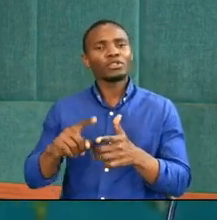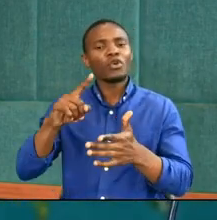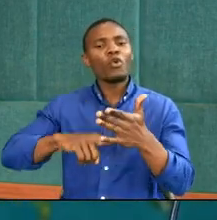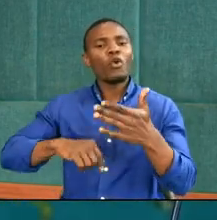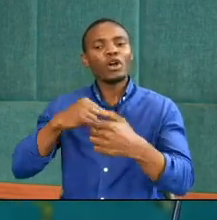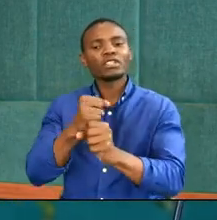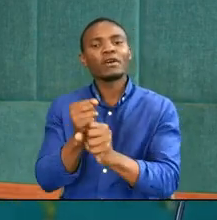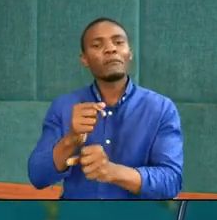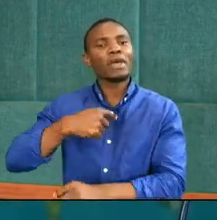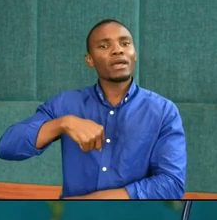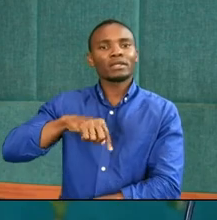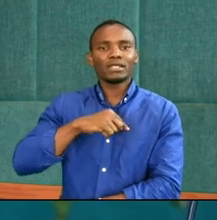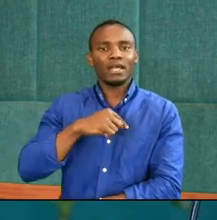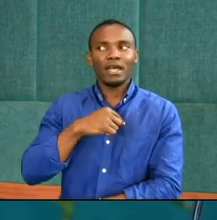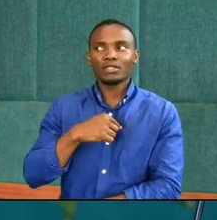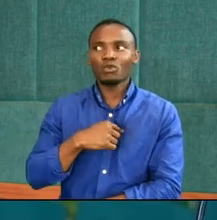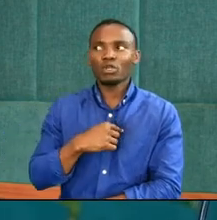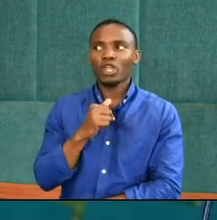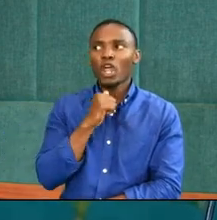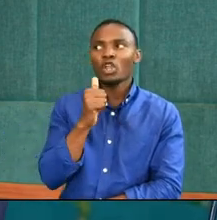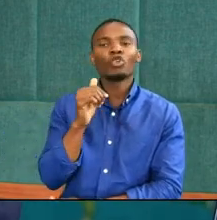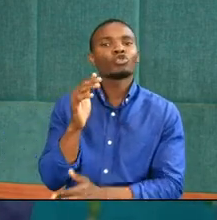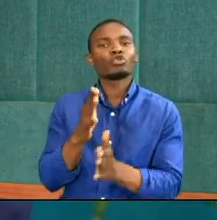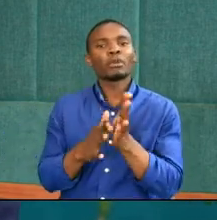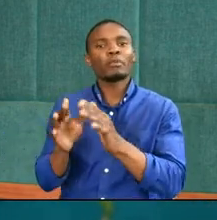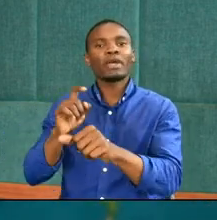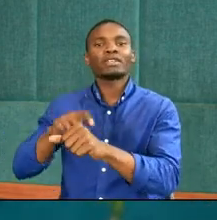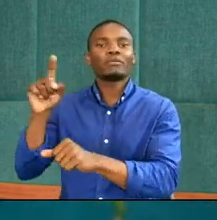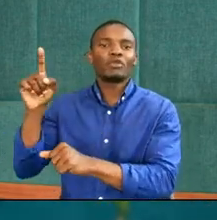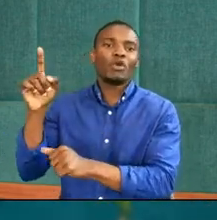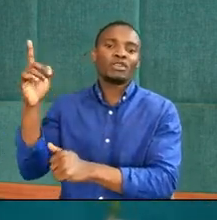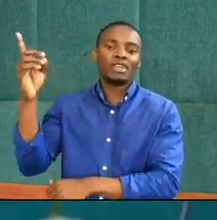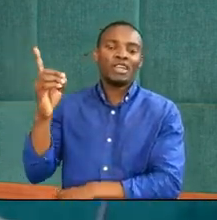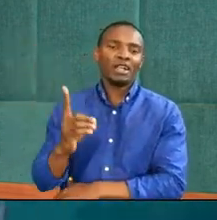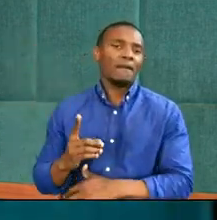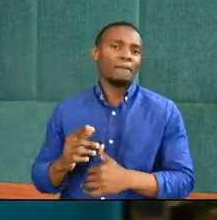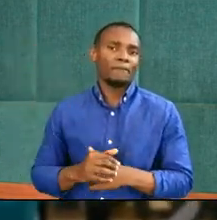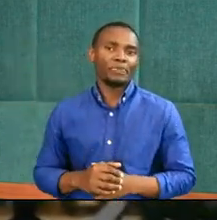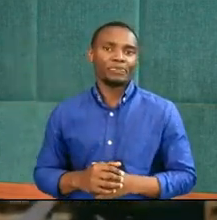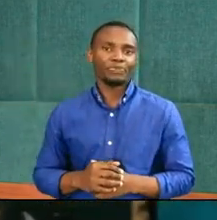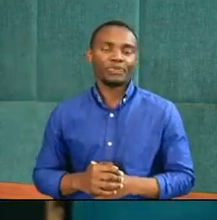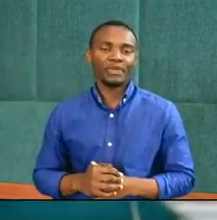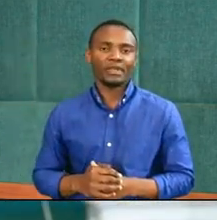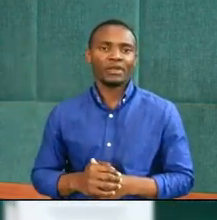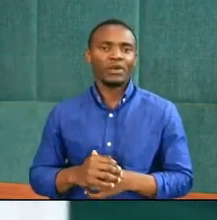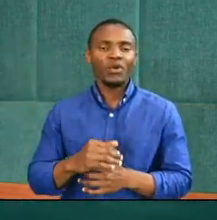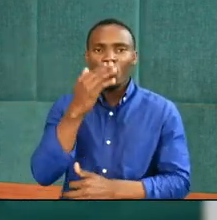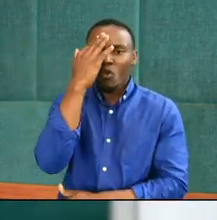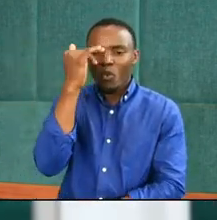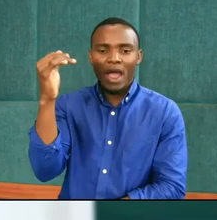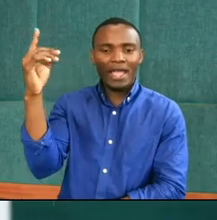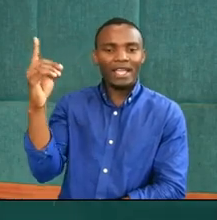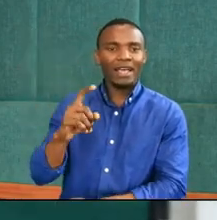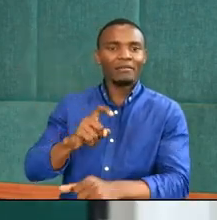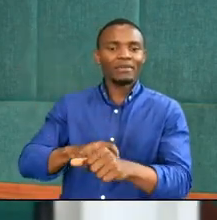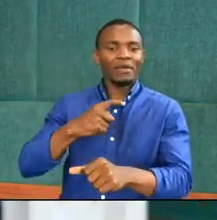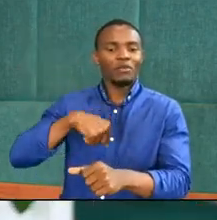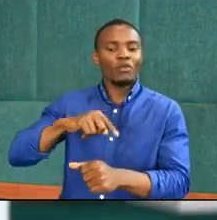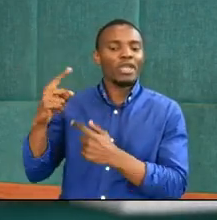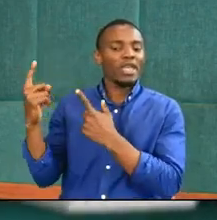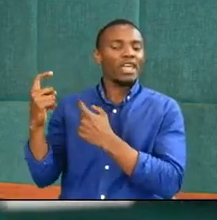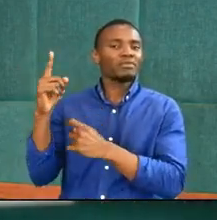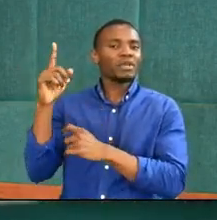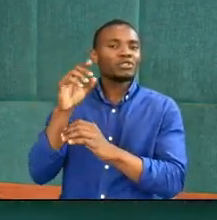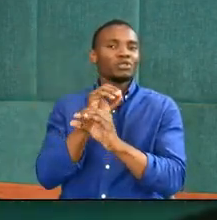us not to be ready when you come? What could cause you to come when we are not expecting you to